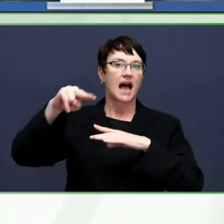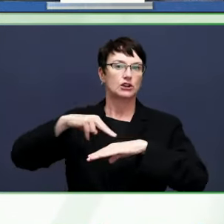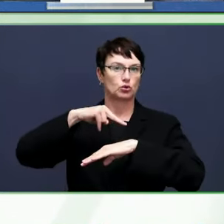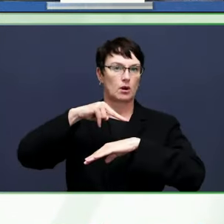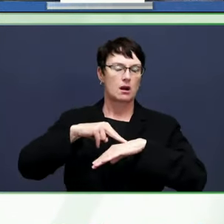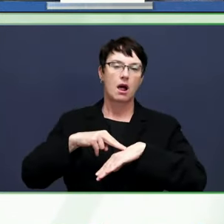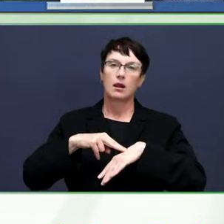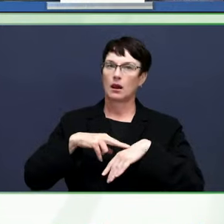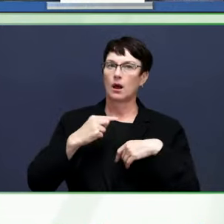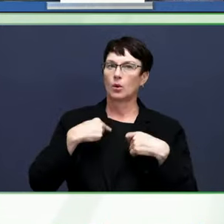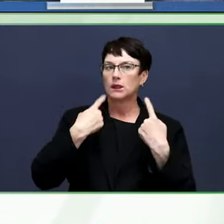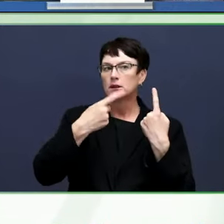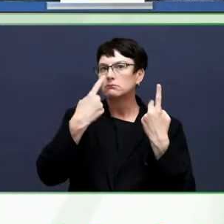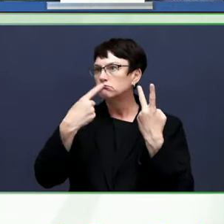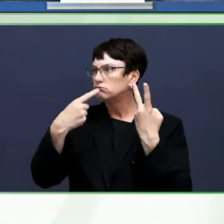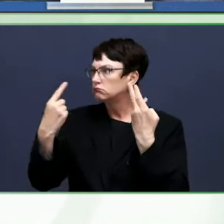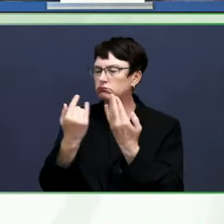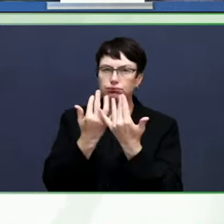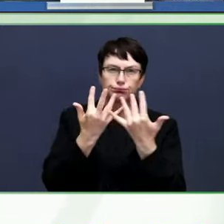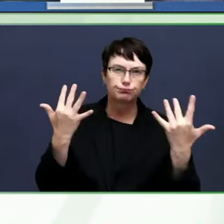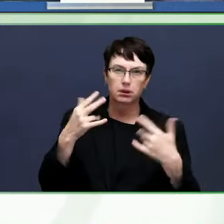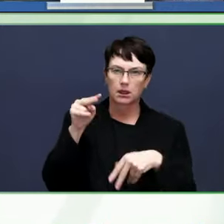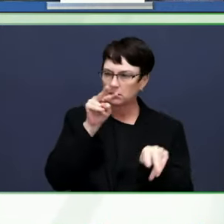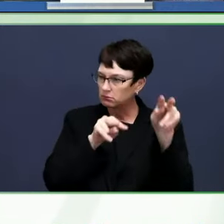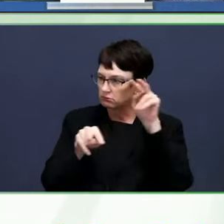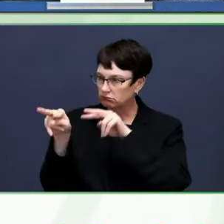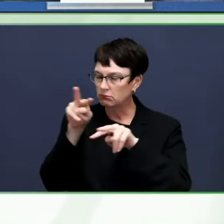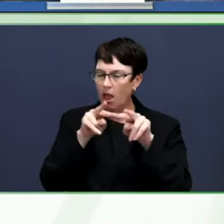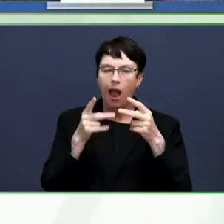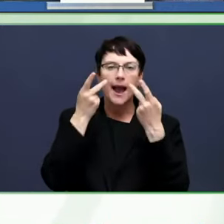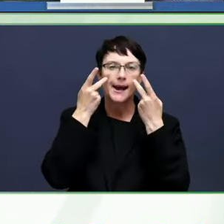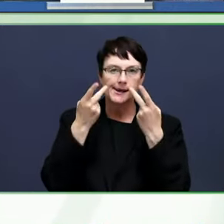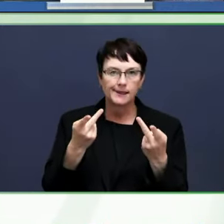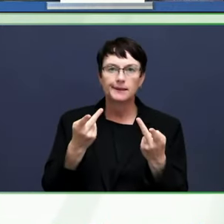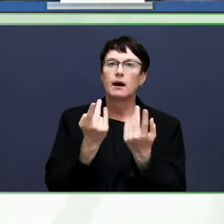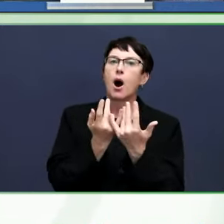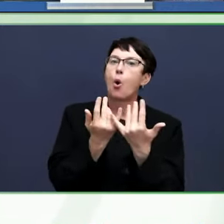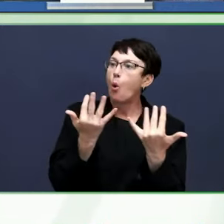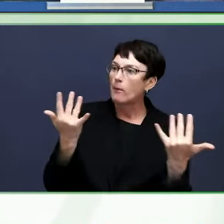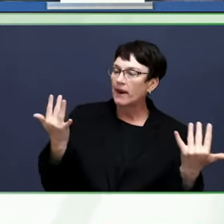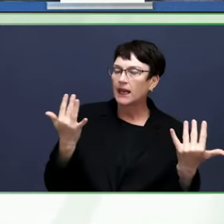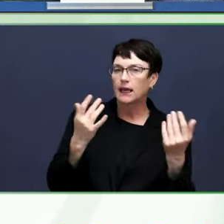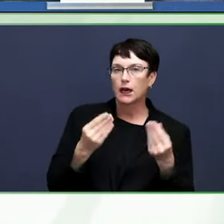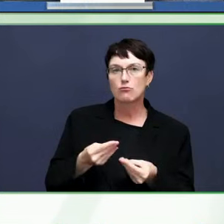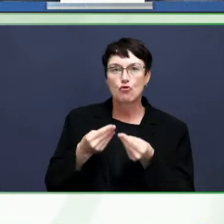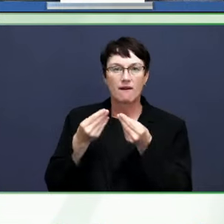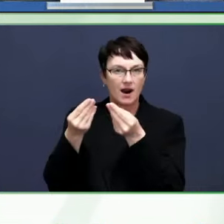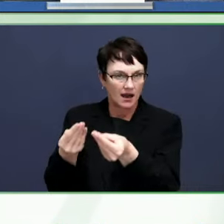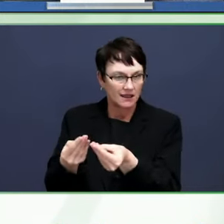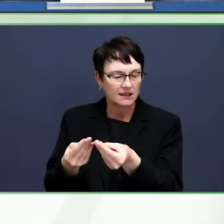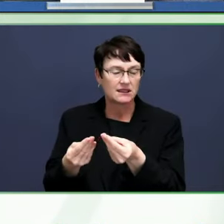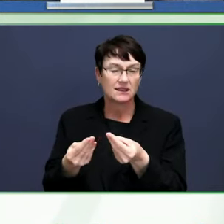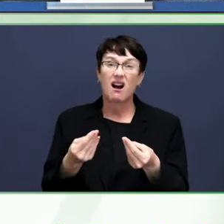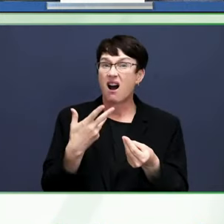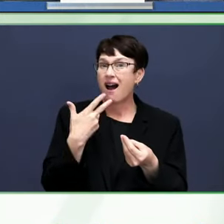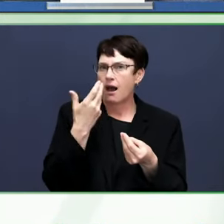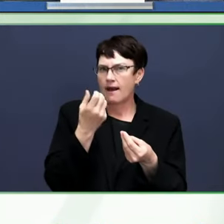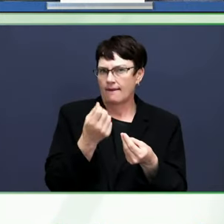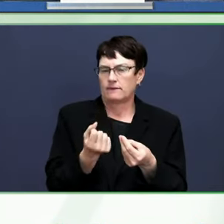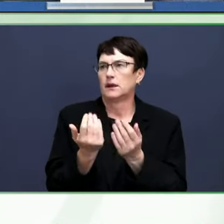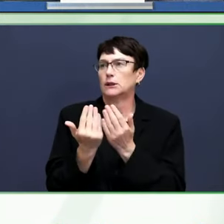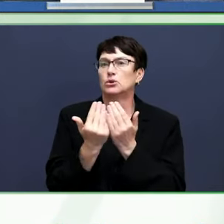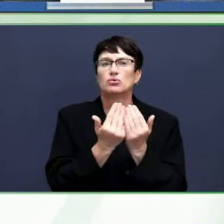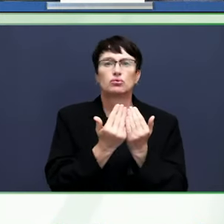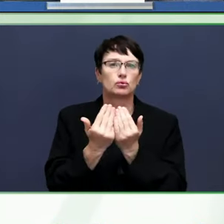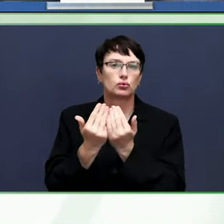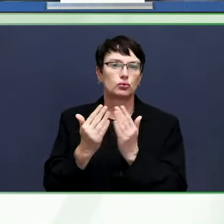very many providers at the moment in Sweden, both public and private, about 2,800 school providers, which we